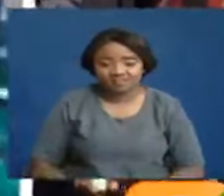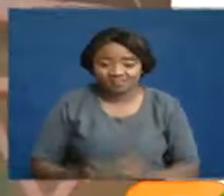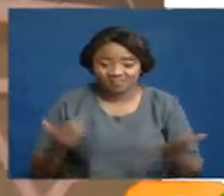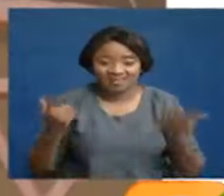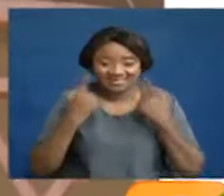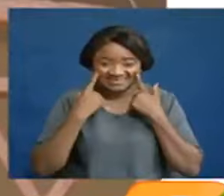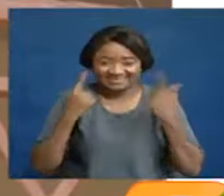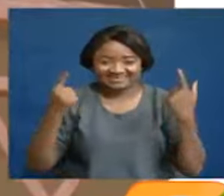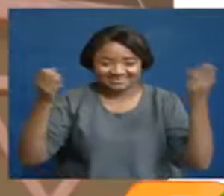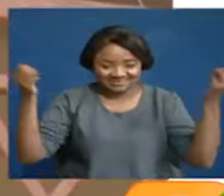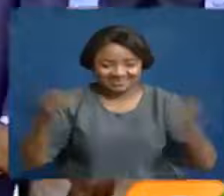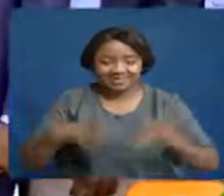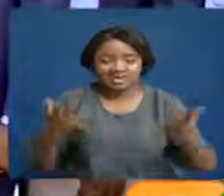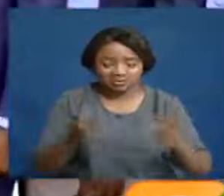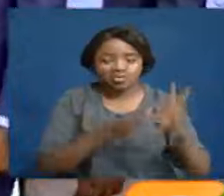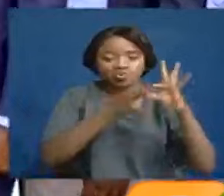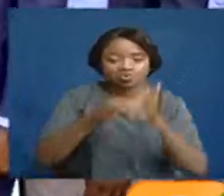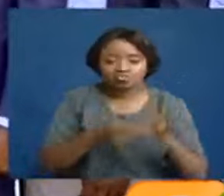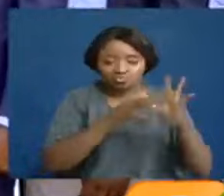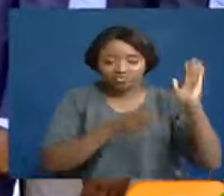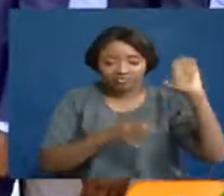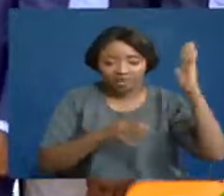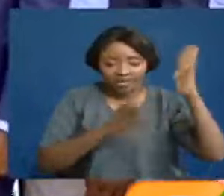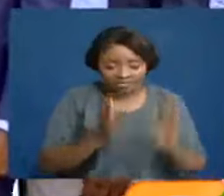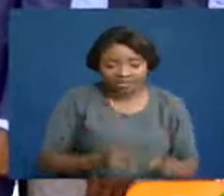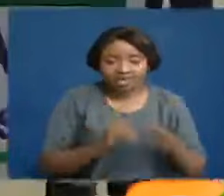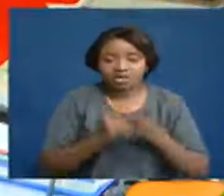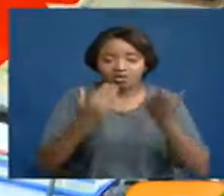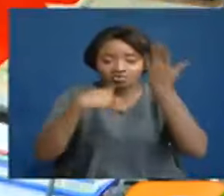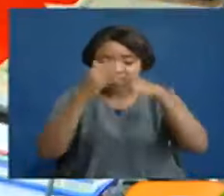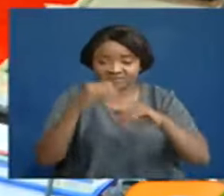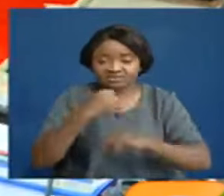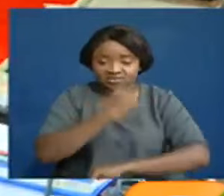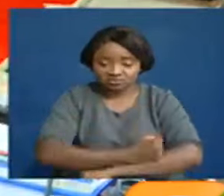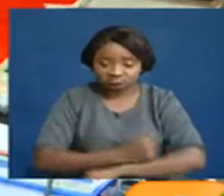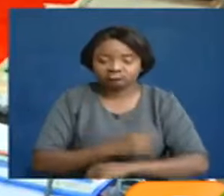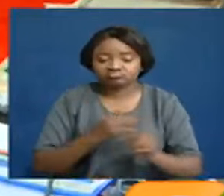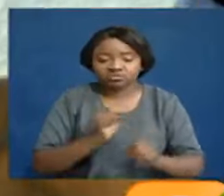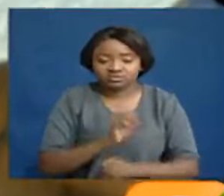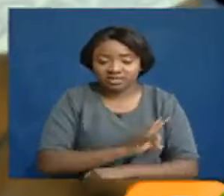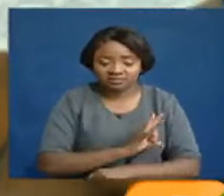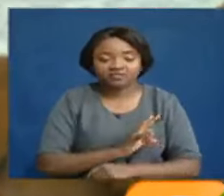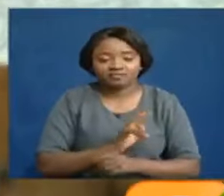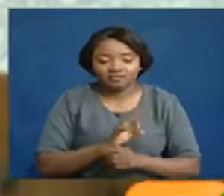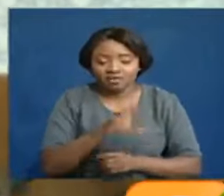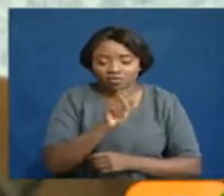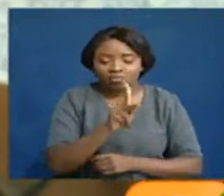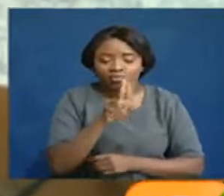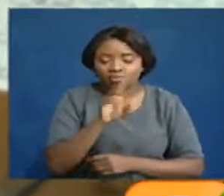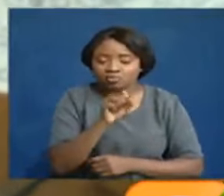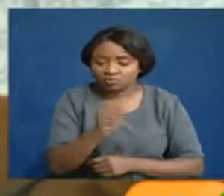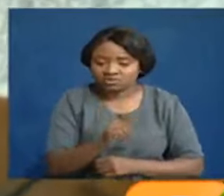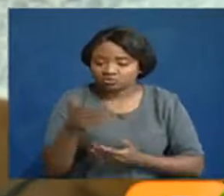reality that forced the lecturers' union, the university's academic staff union, to engage its employer, the Inter-Public